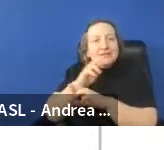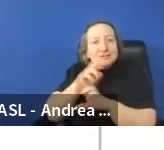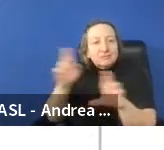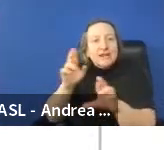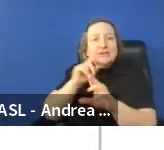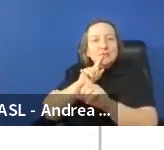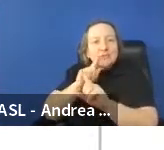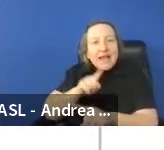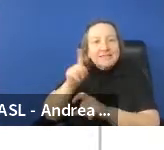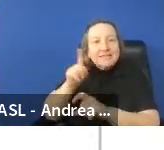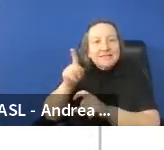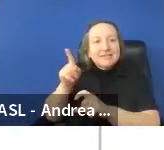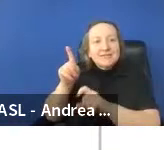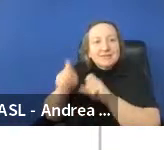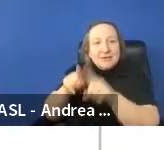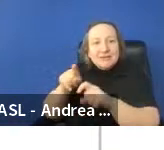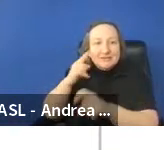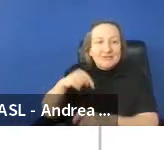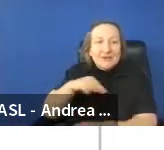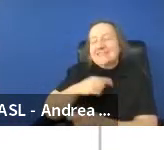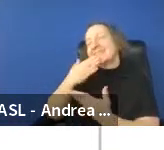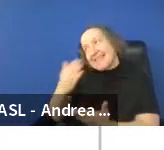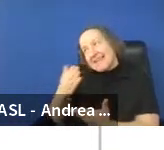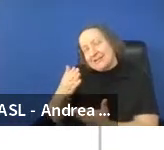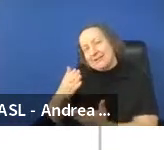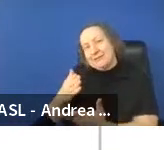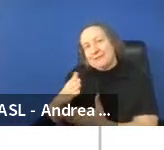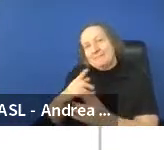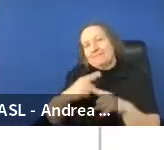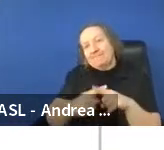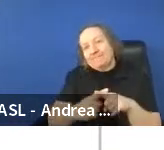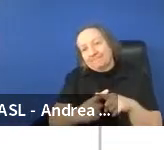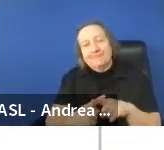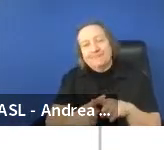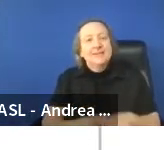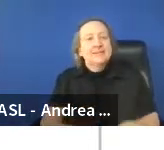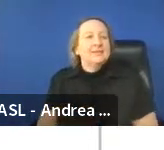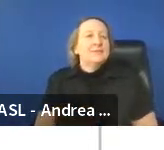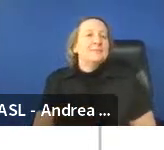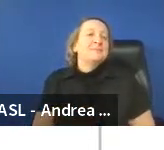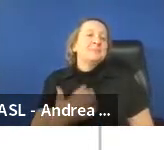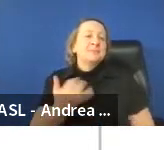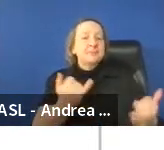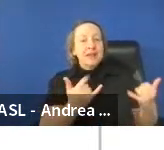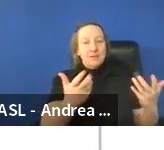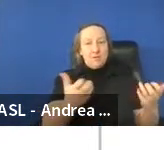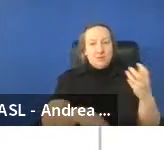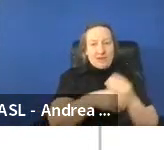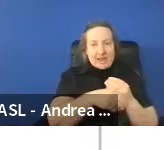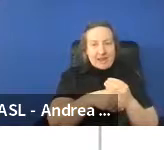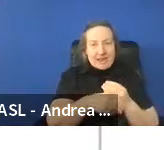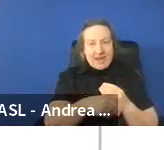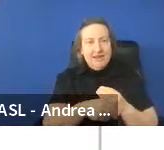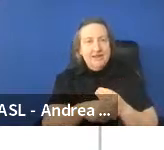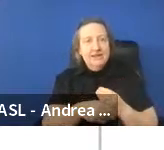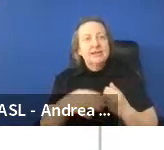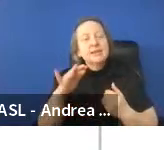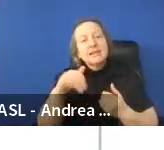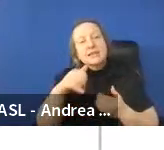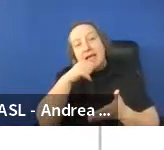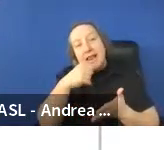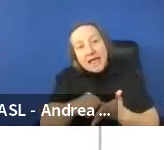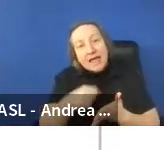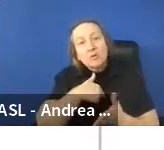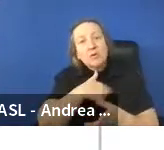us. Thank you. So I'd just like to add on that the letter that we